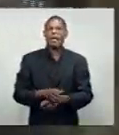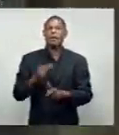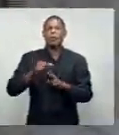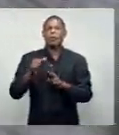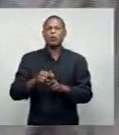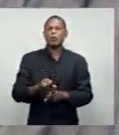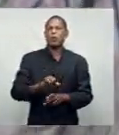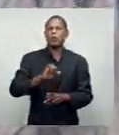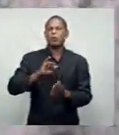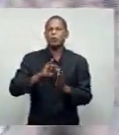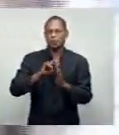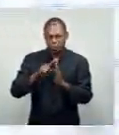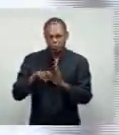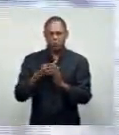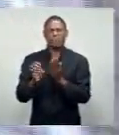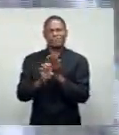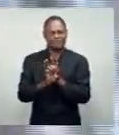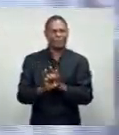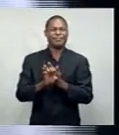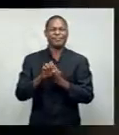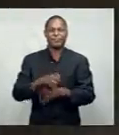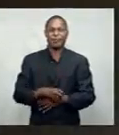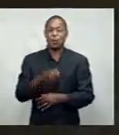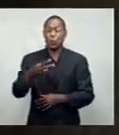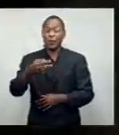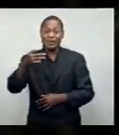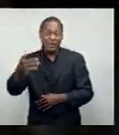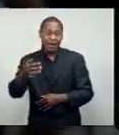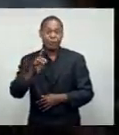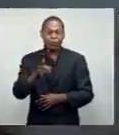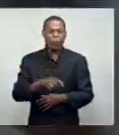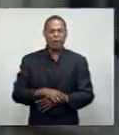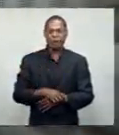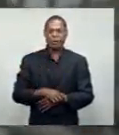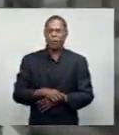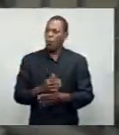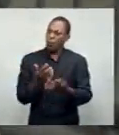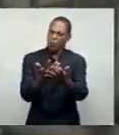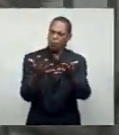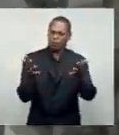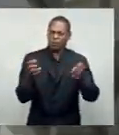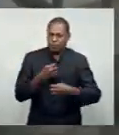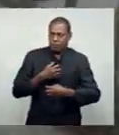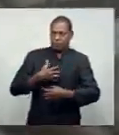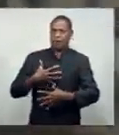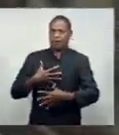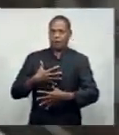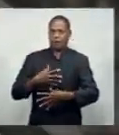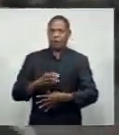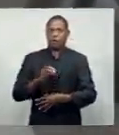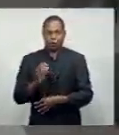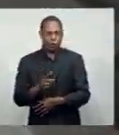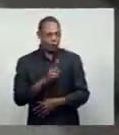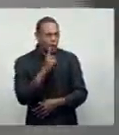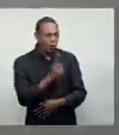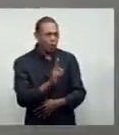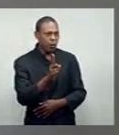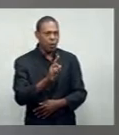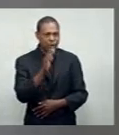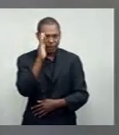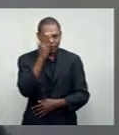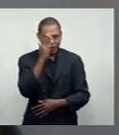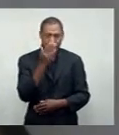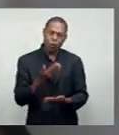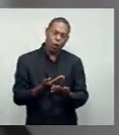29th. She admitted in court today that the post she made created public alarm. Budhango has been ordered to deactivate her Facebook